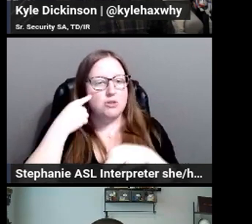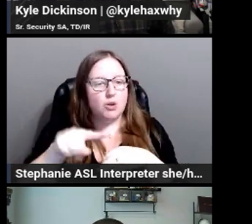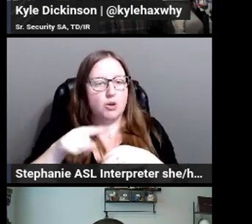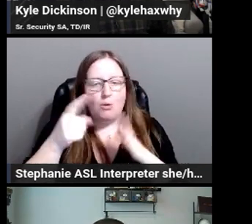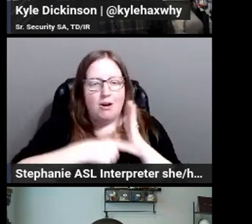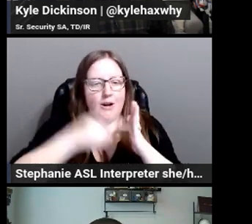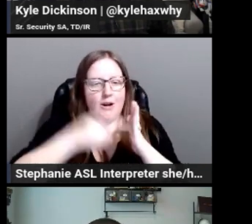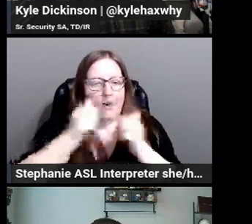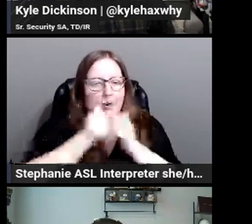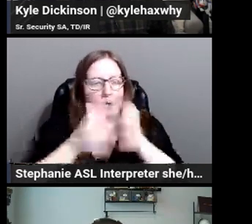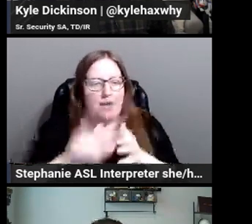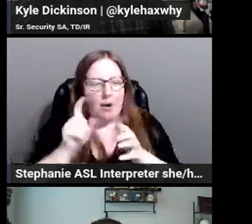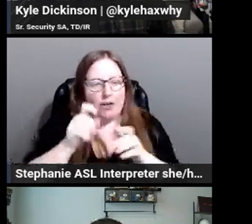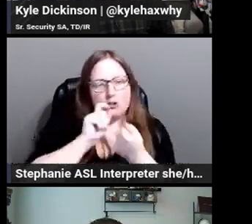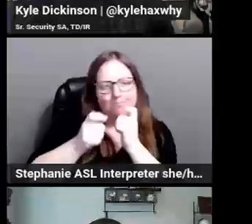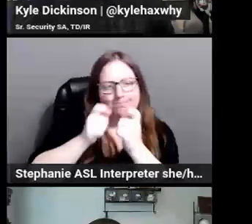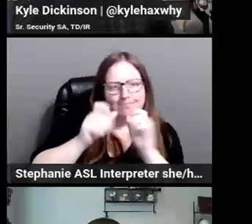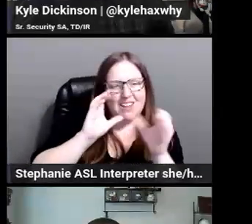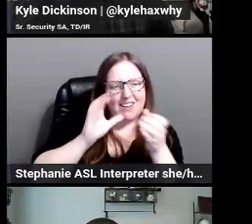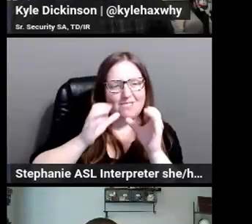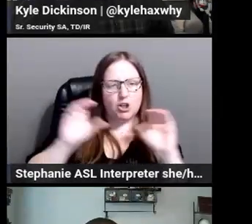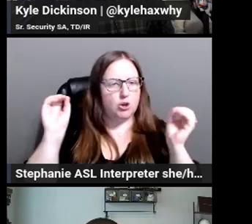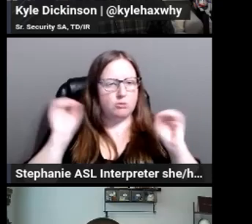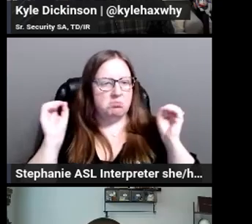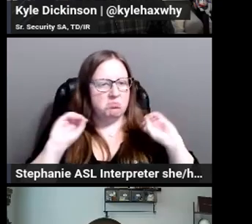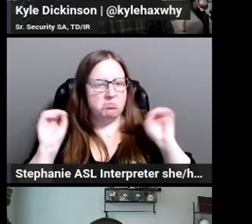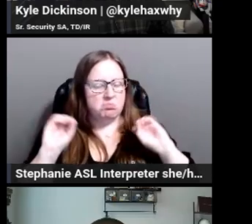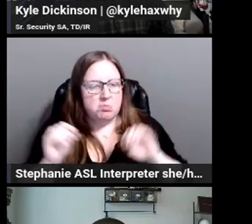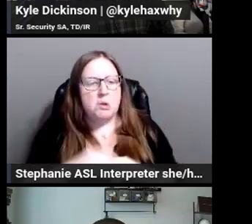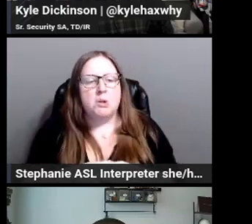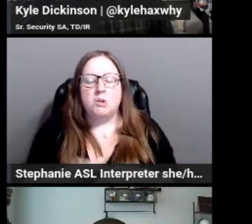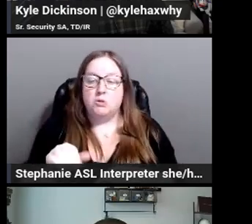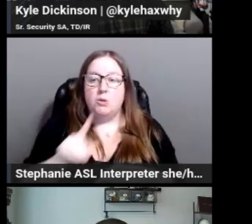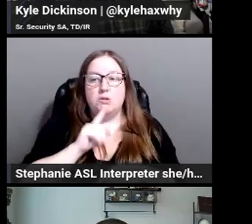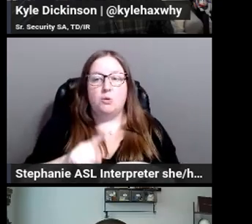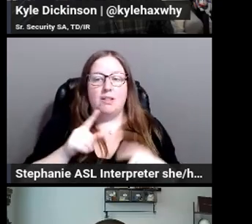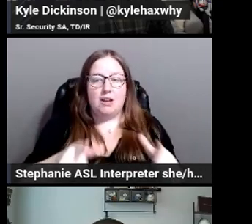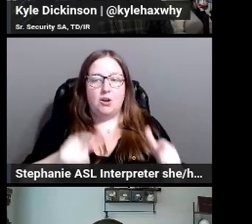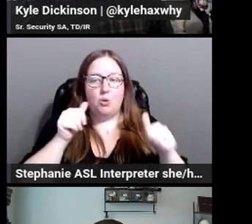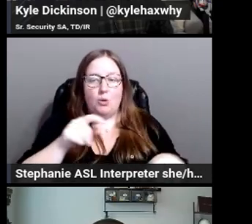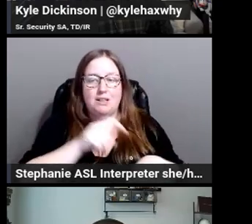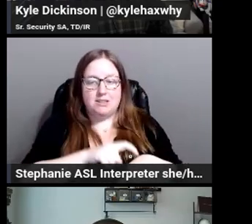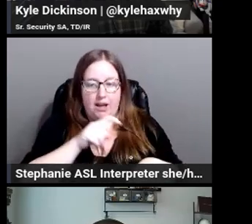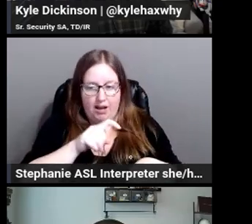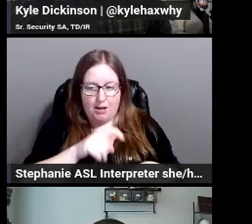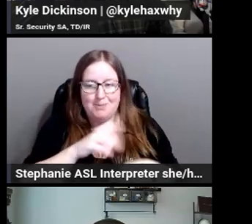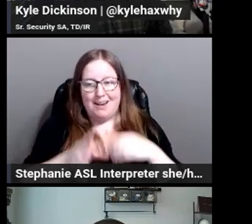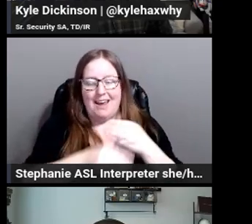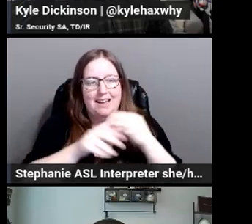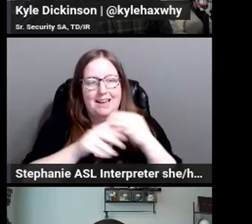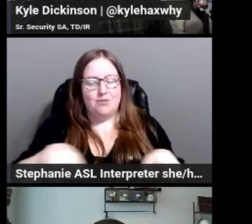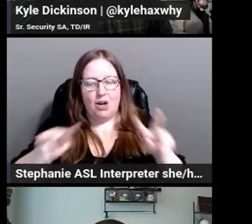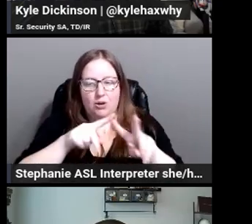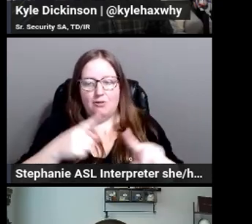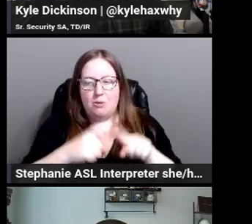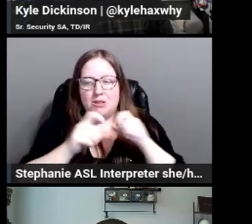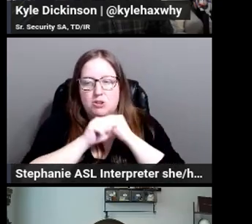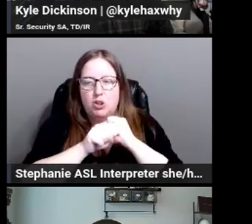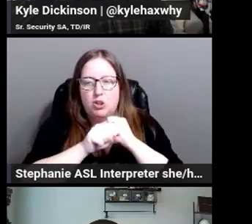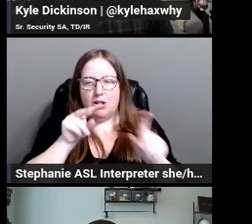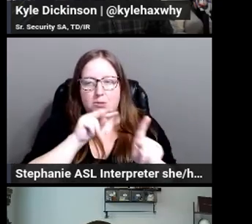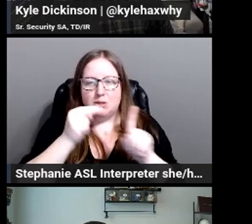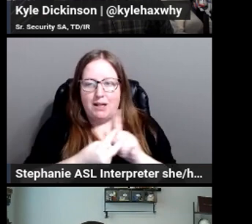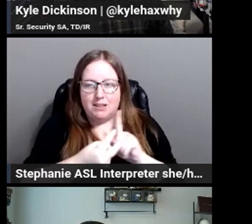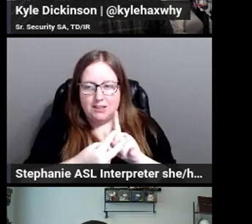needing to tune or configure anything. So it's very quick time to value from a security investigation